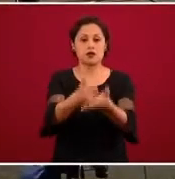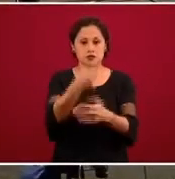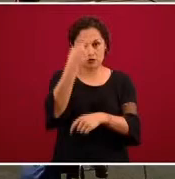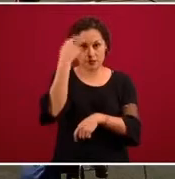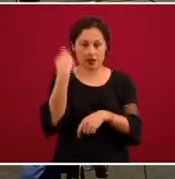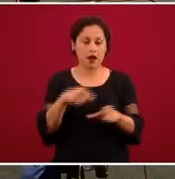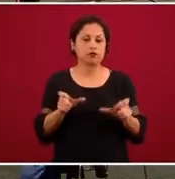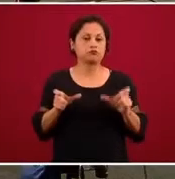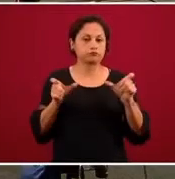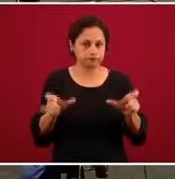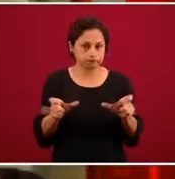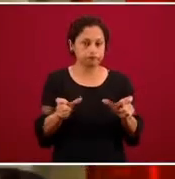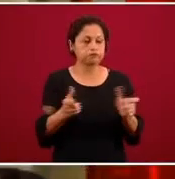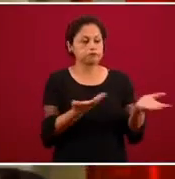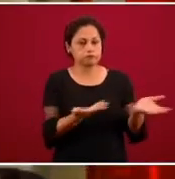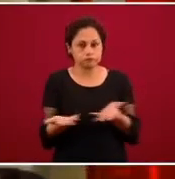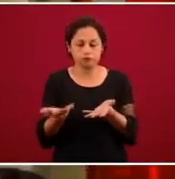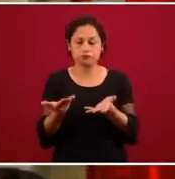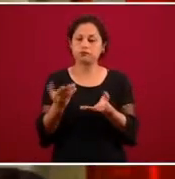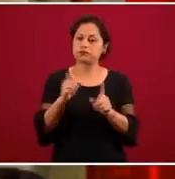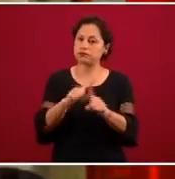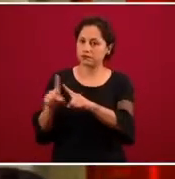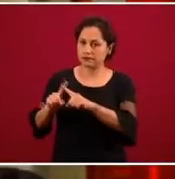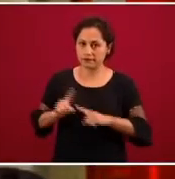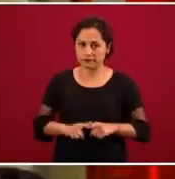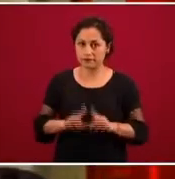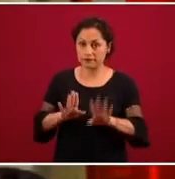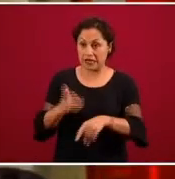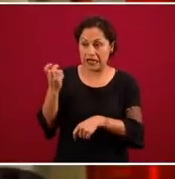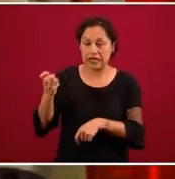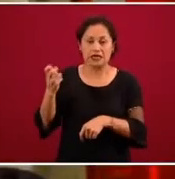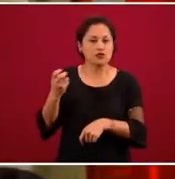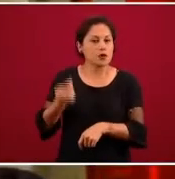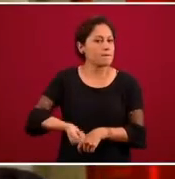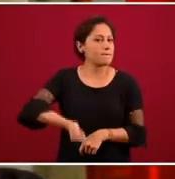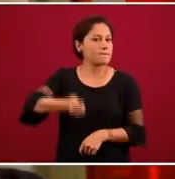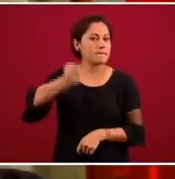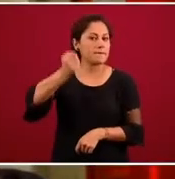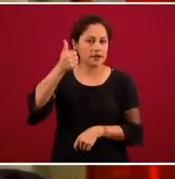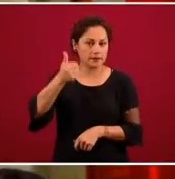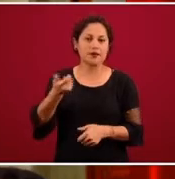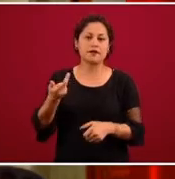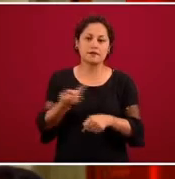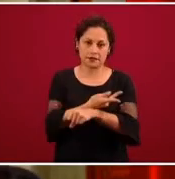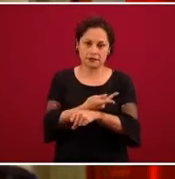people. Now, this is something that is without precedence.